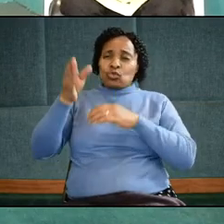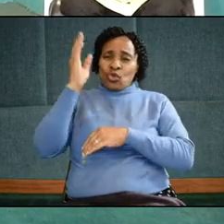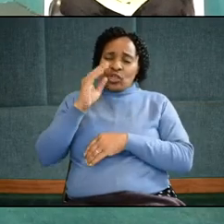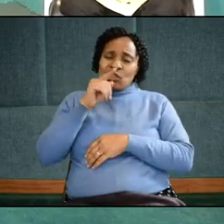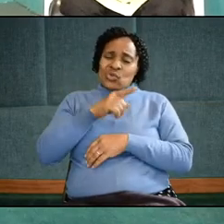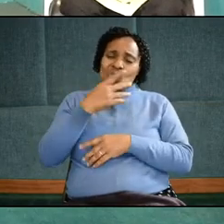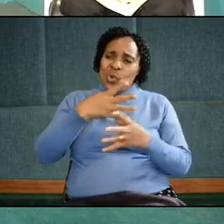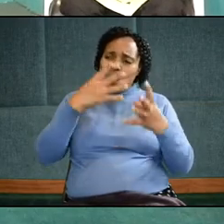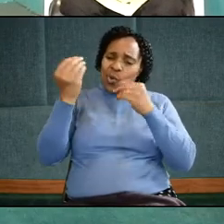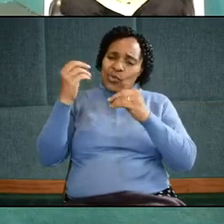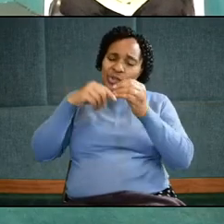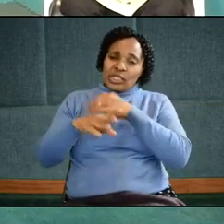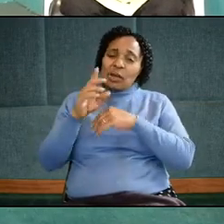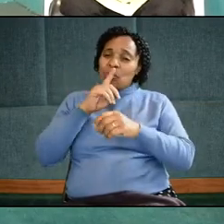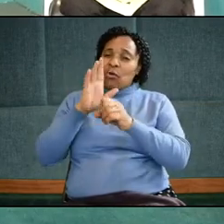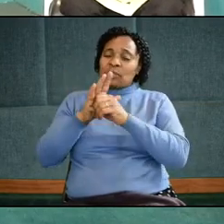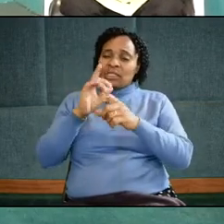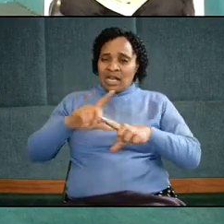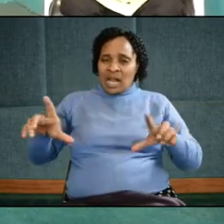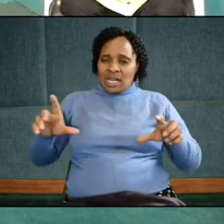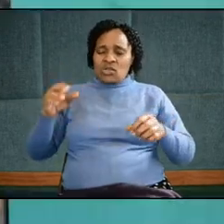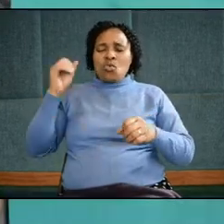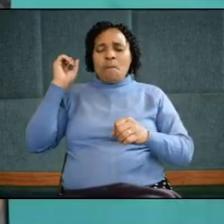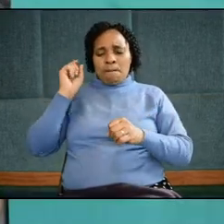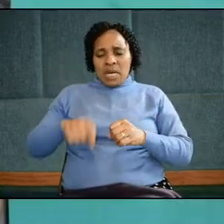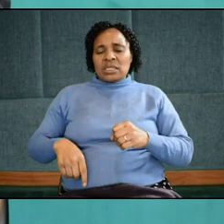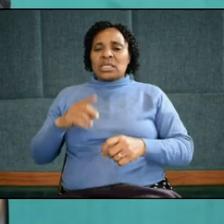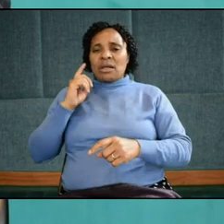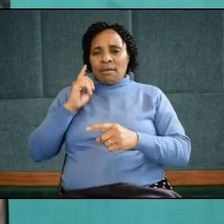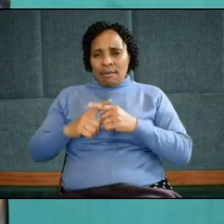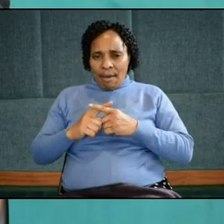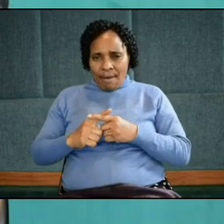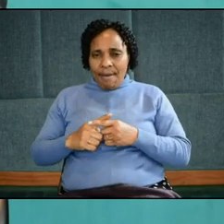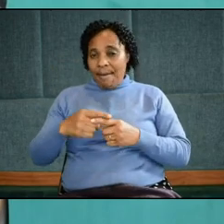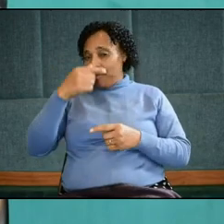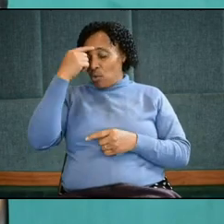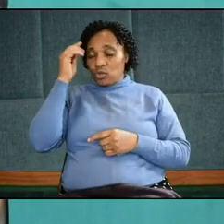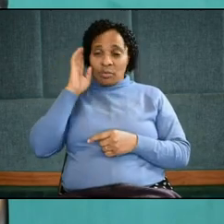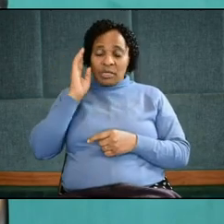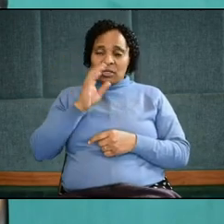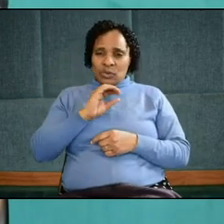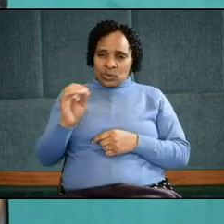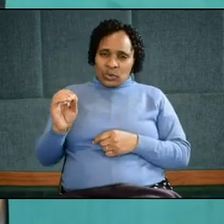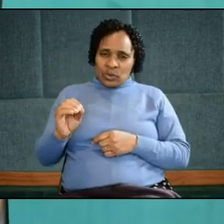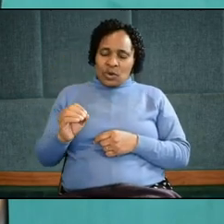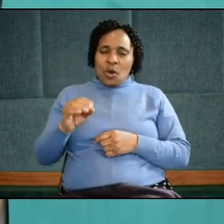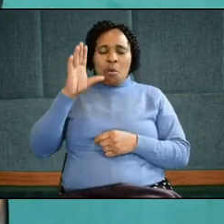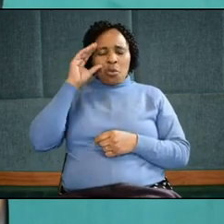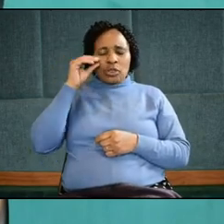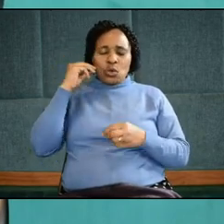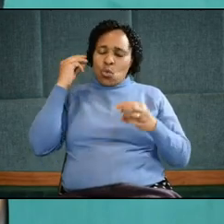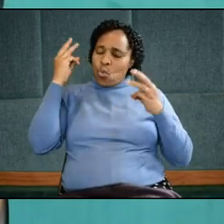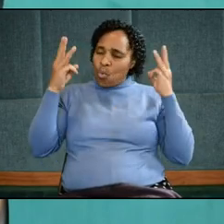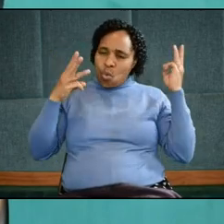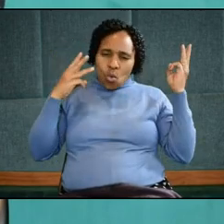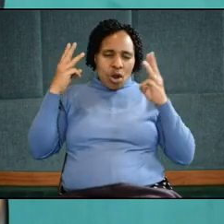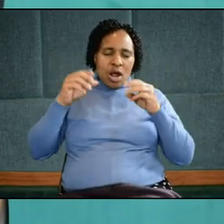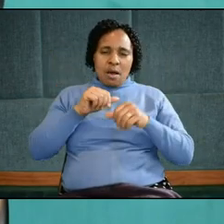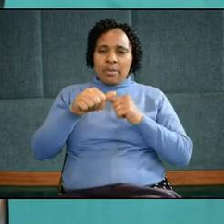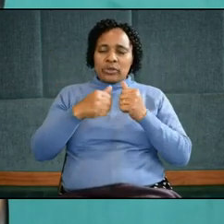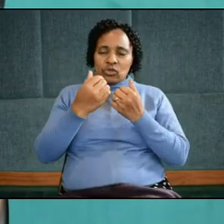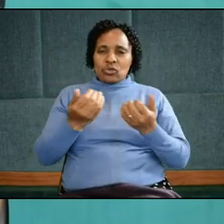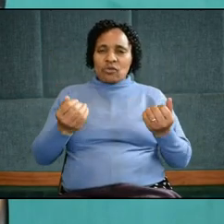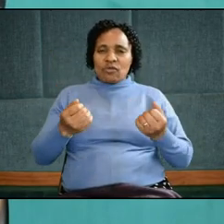you are not going to enter the promised land, you are going to die because you disobeyed me, Moses was very worried about the children of